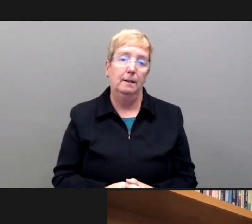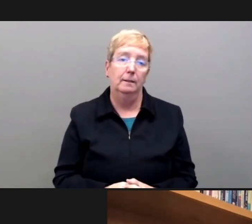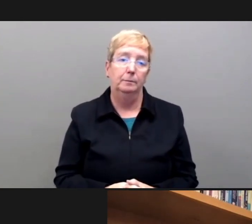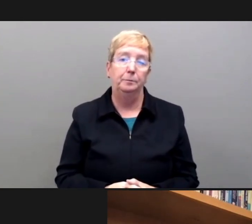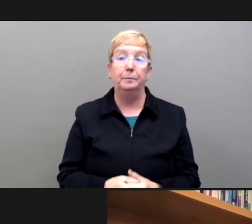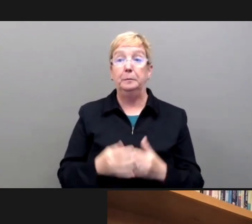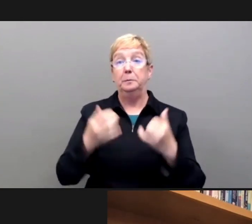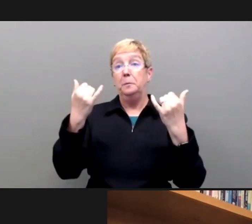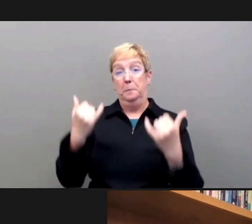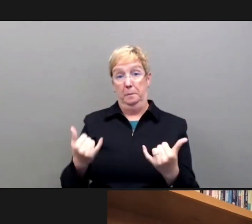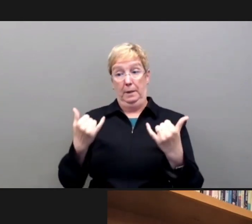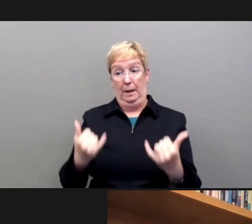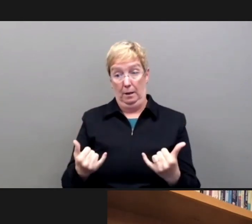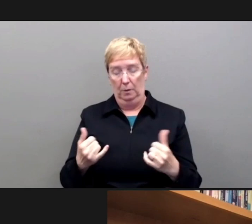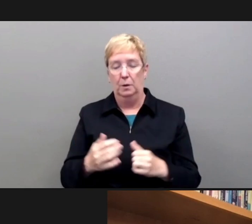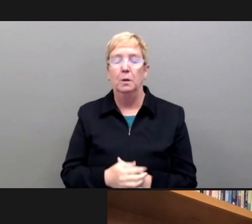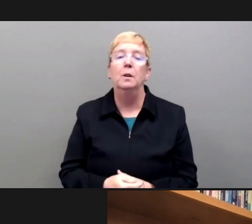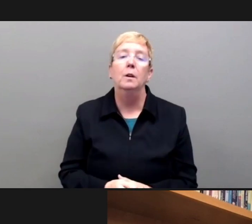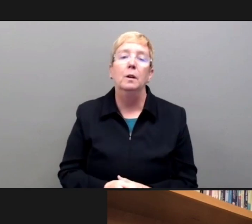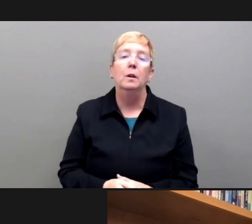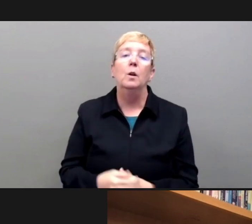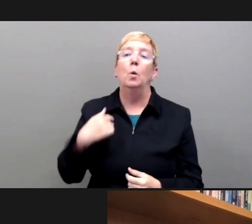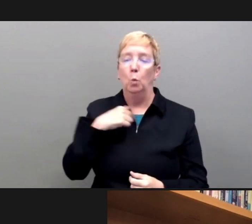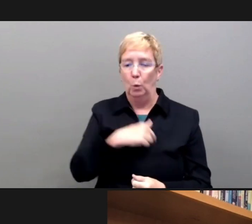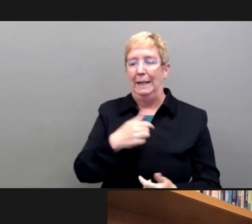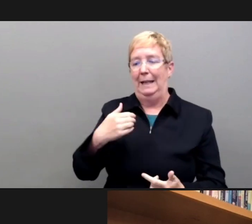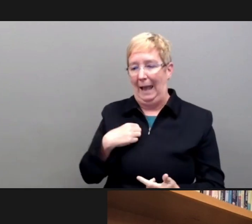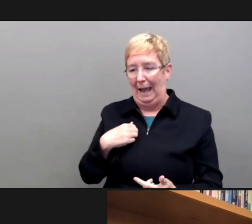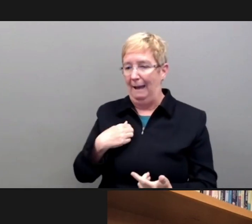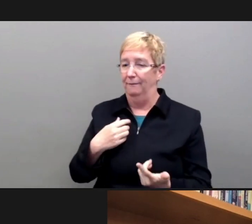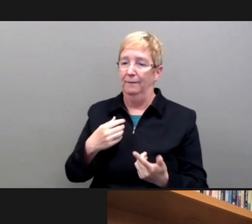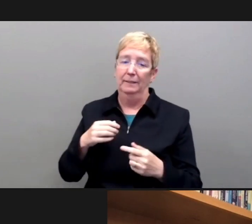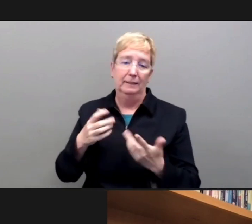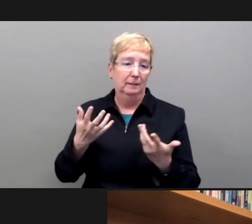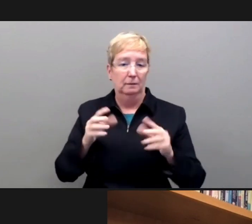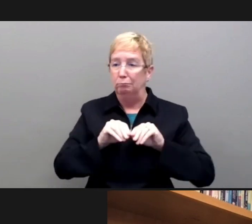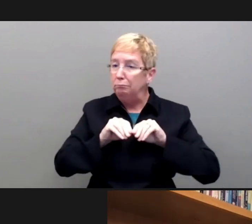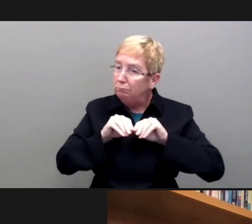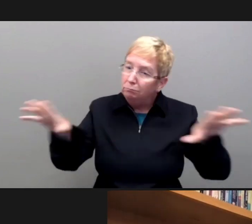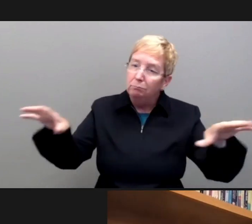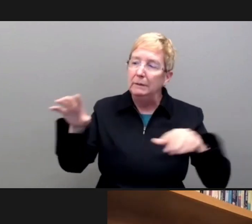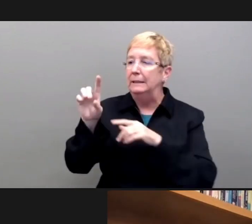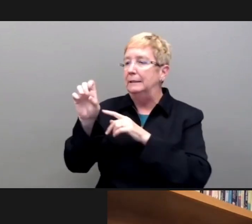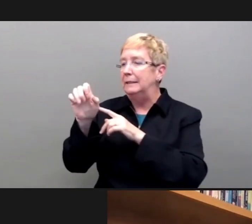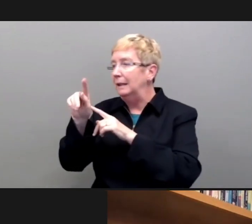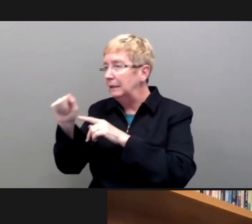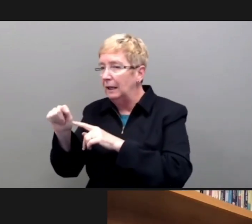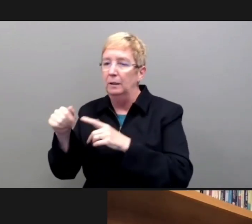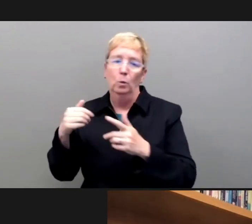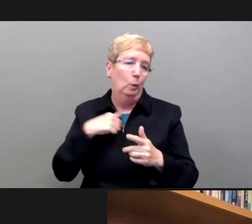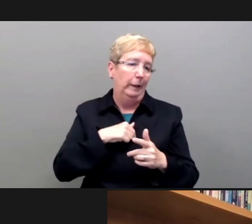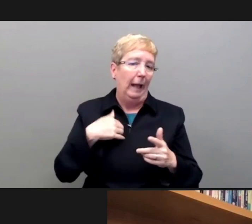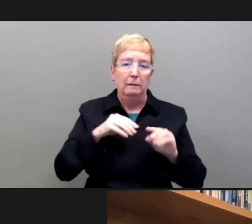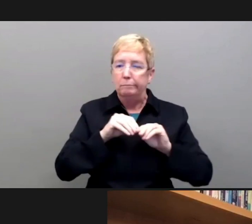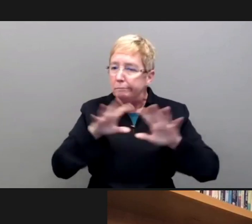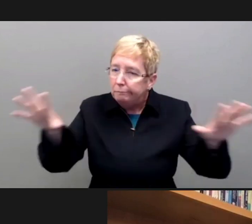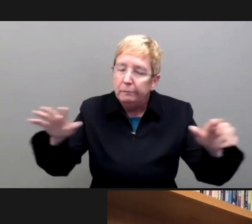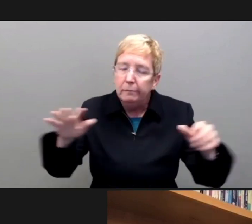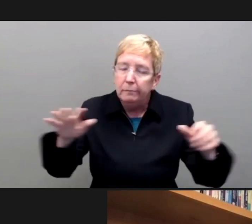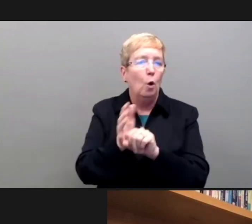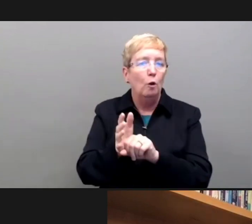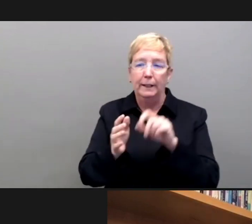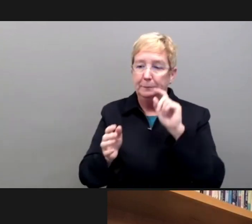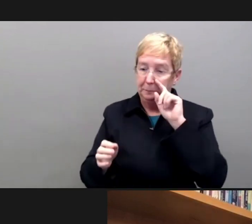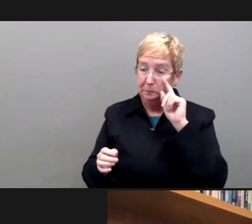this point, we have the variant and so much COVID everywhere that I'm going to assume that Dr. Scrace, in that sort of it